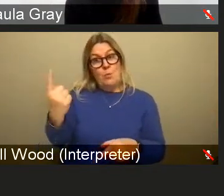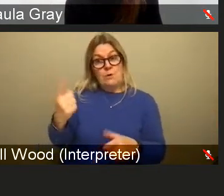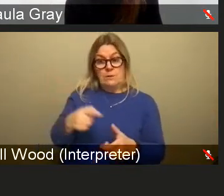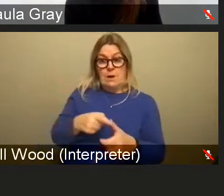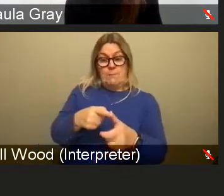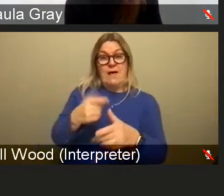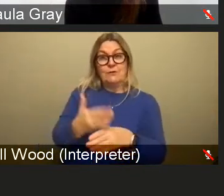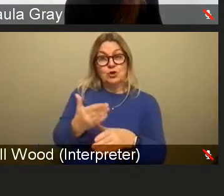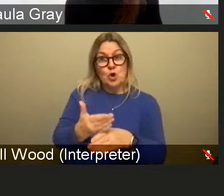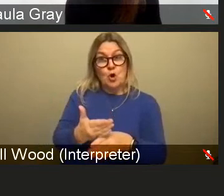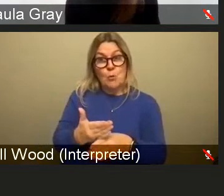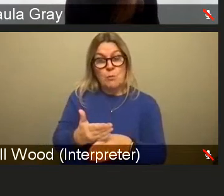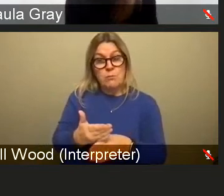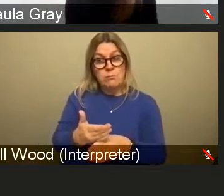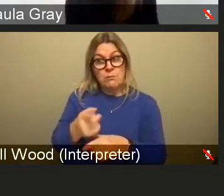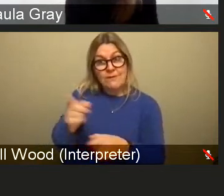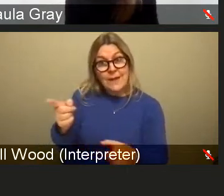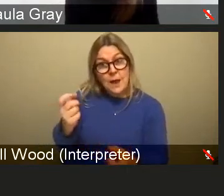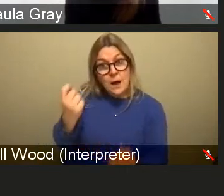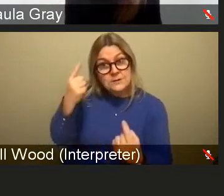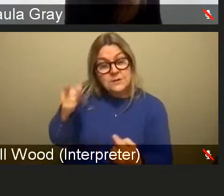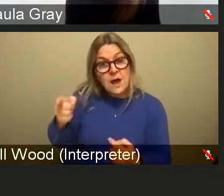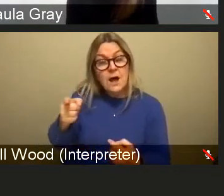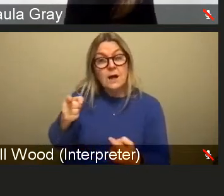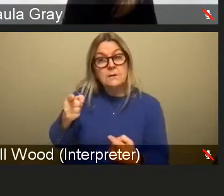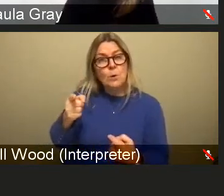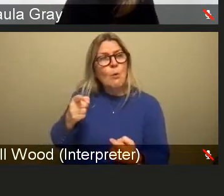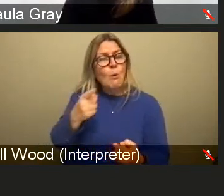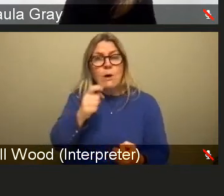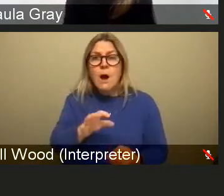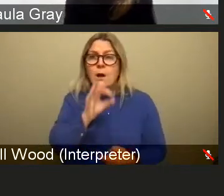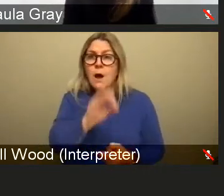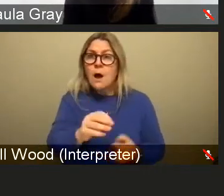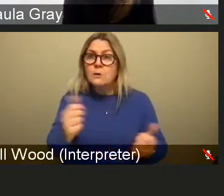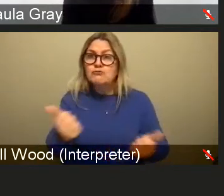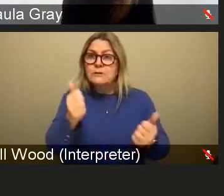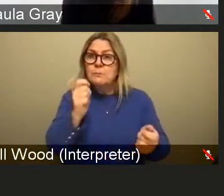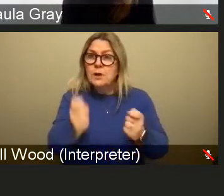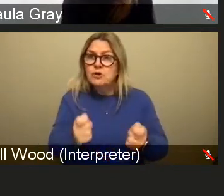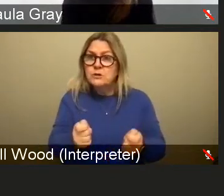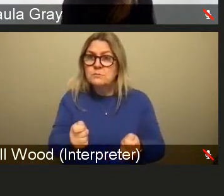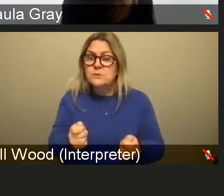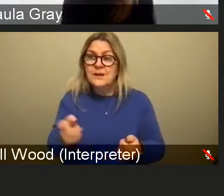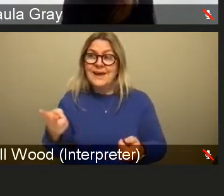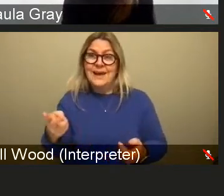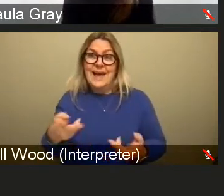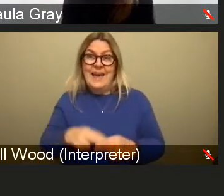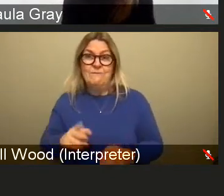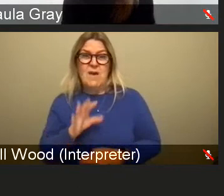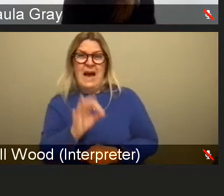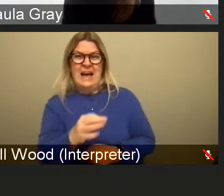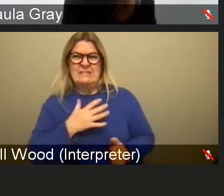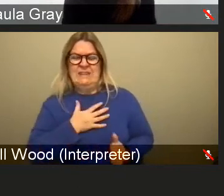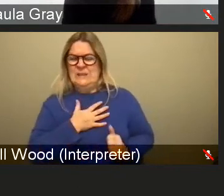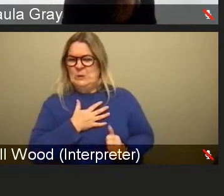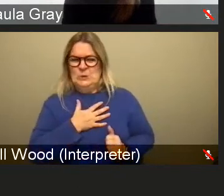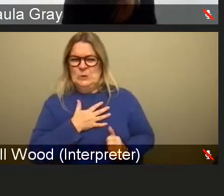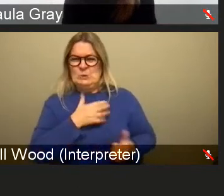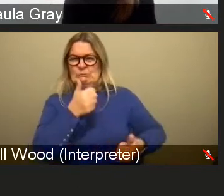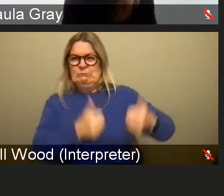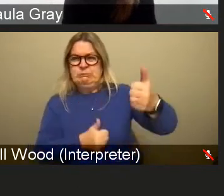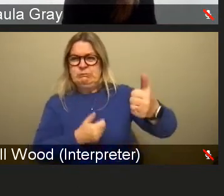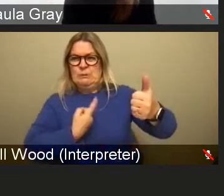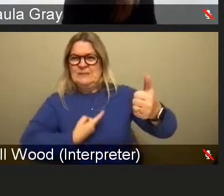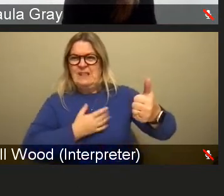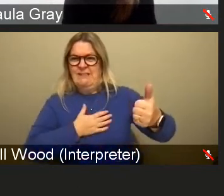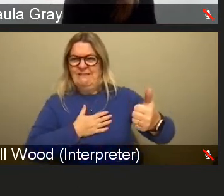what a reasonable adjustment is. They might think by asking for a reasonable adjustment, it's giving them a fair advantage. It's not. This